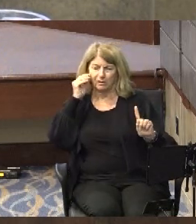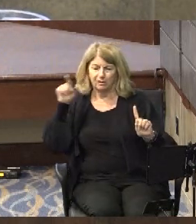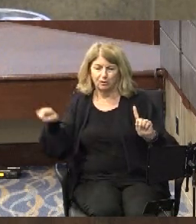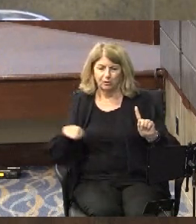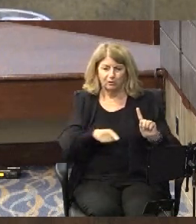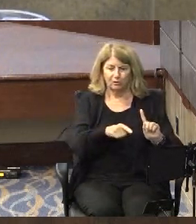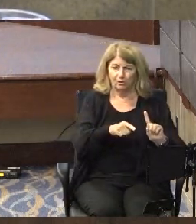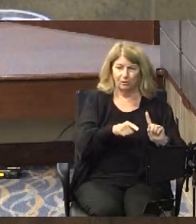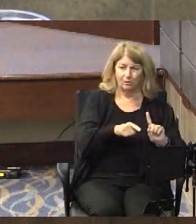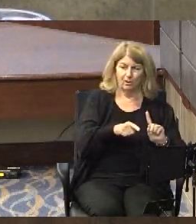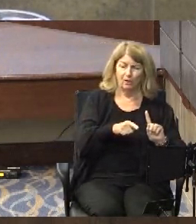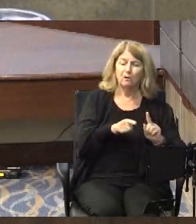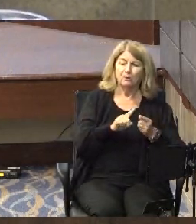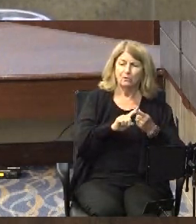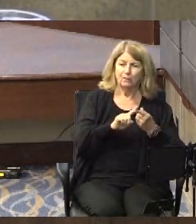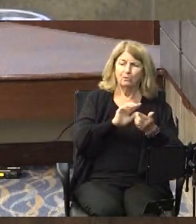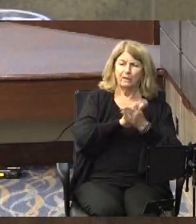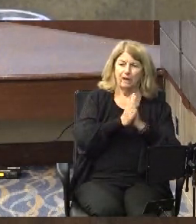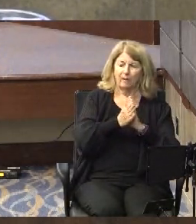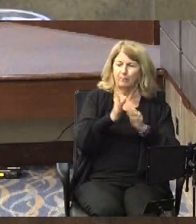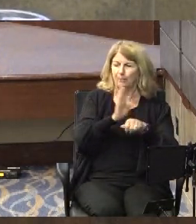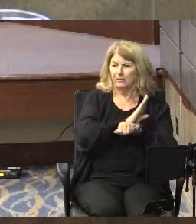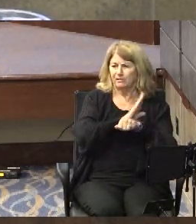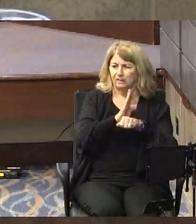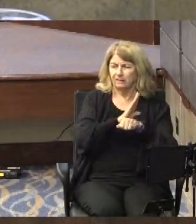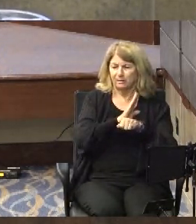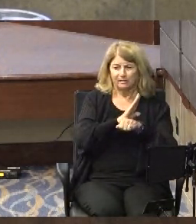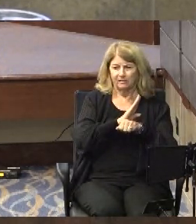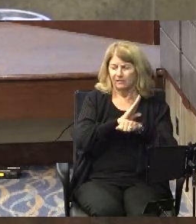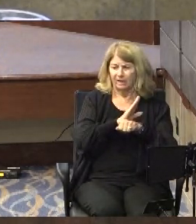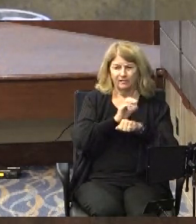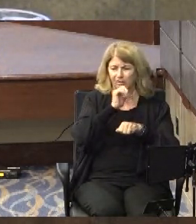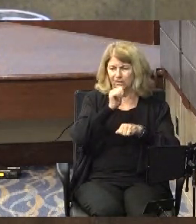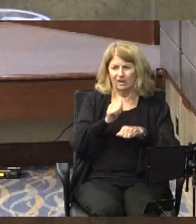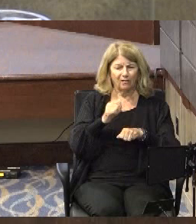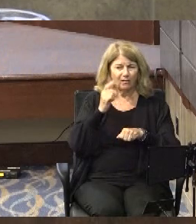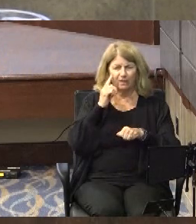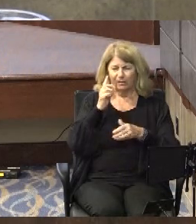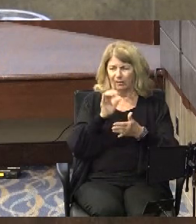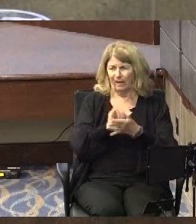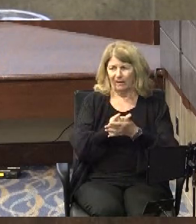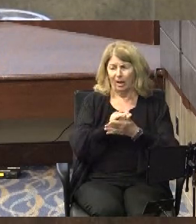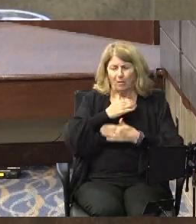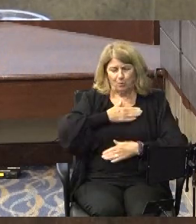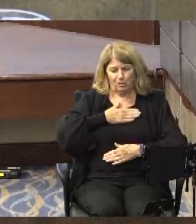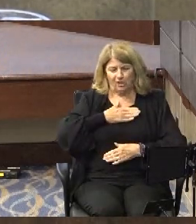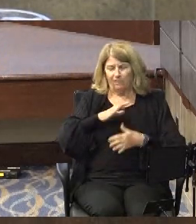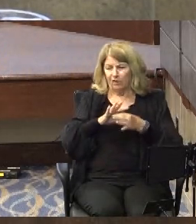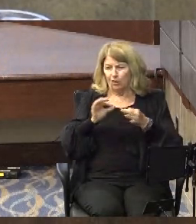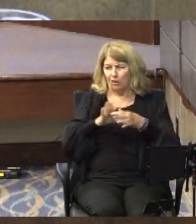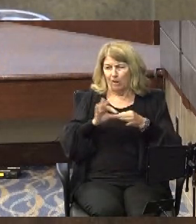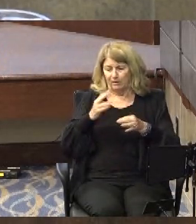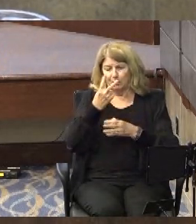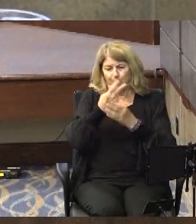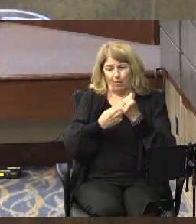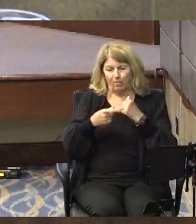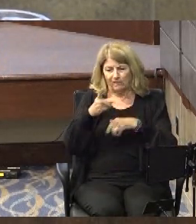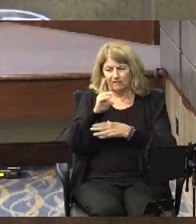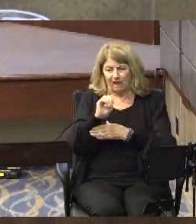some kind of deterioration state. But I don't perceive that here whatsoever. I appreciate the comments by folks on both sides. I just